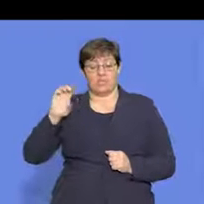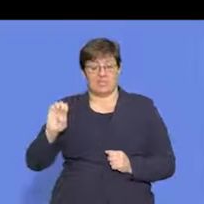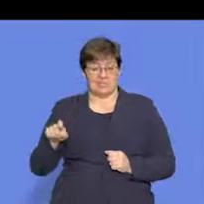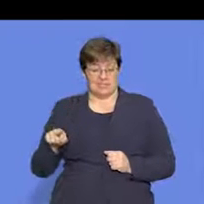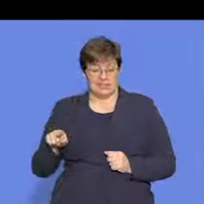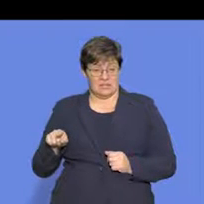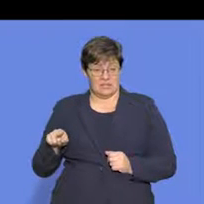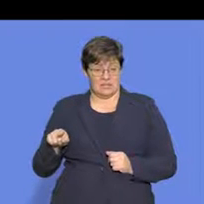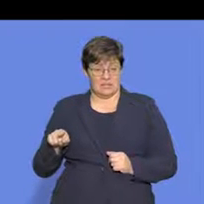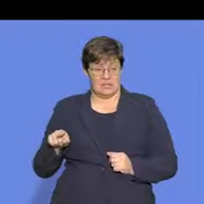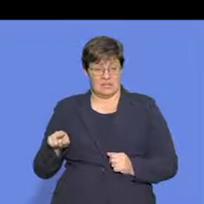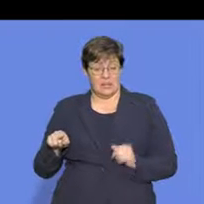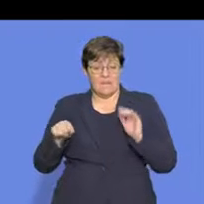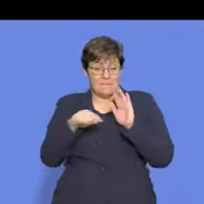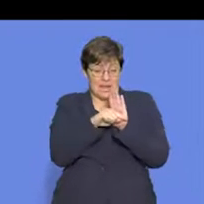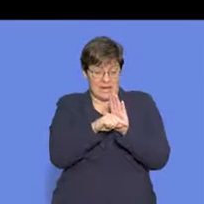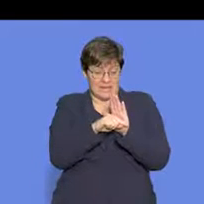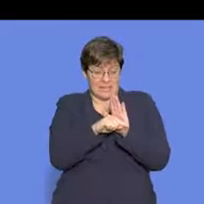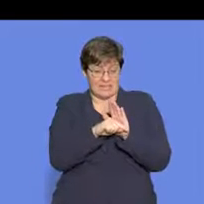cathode